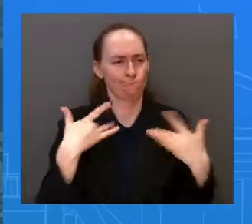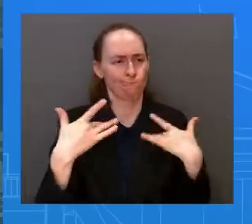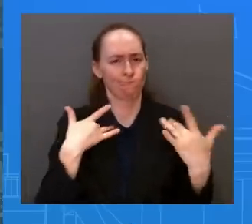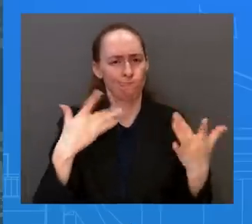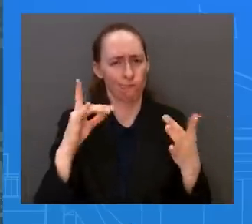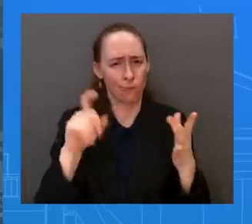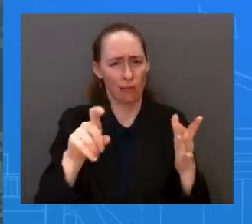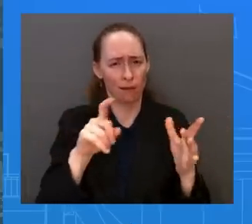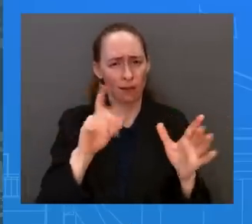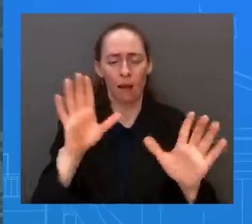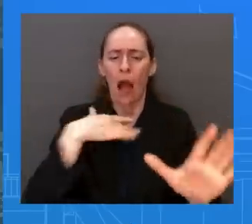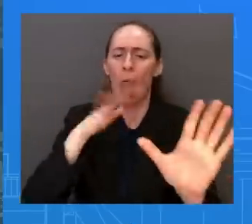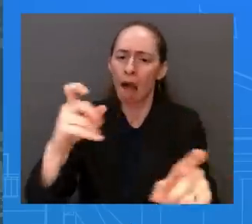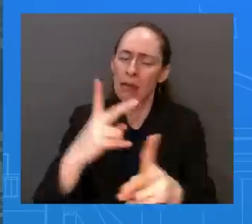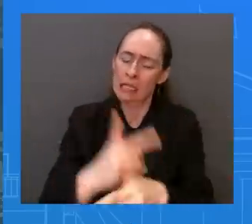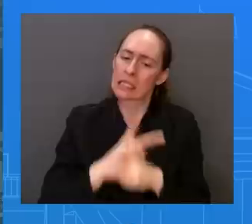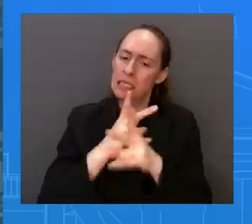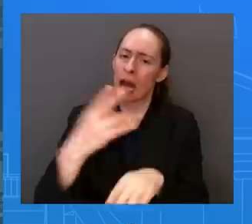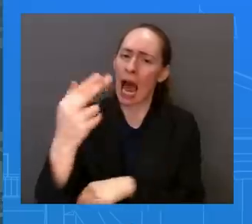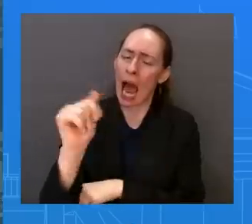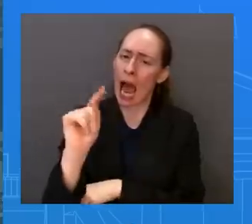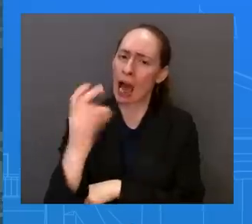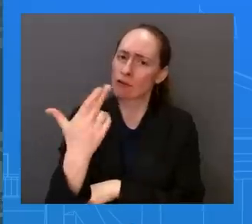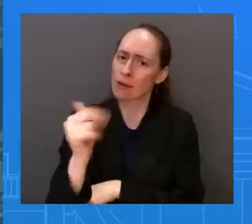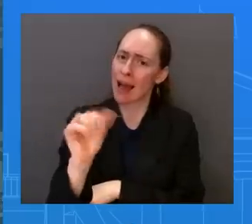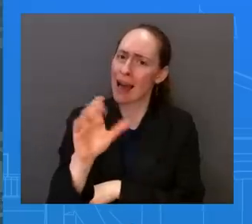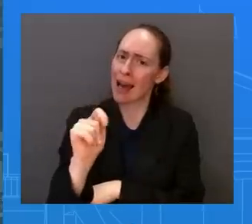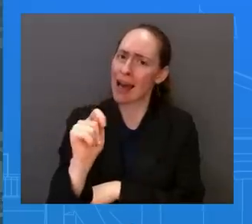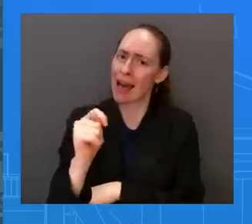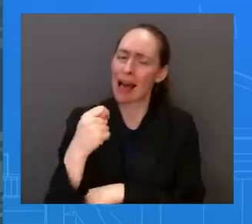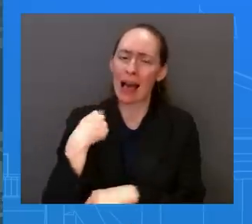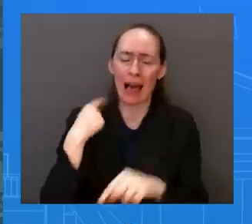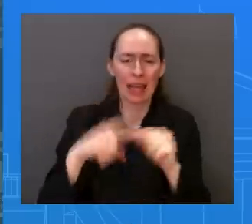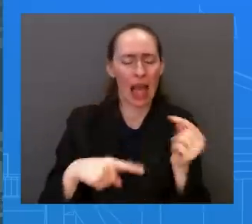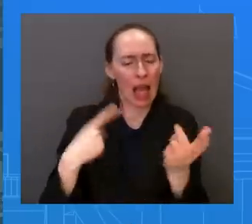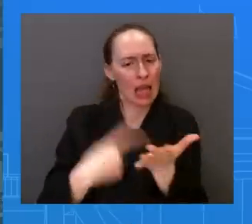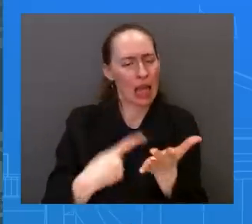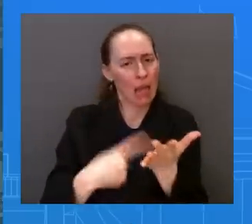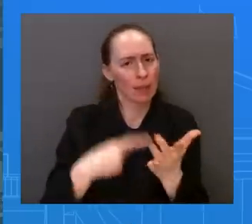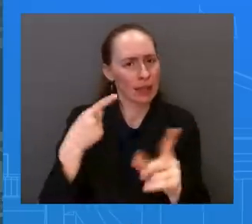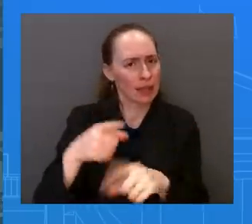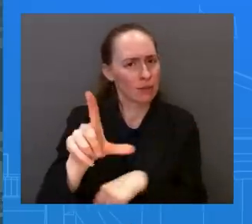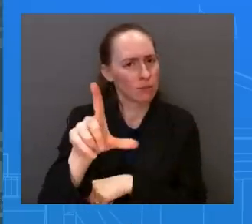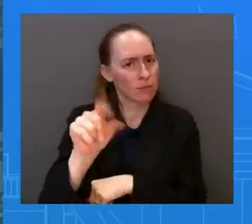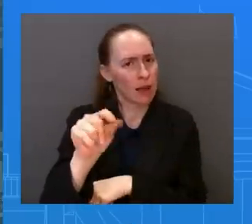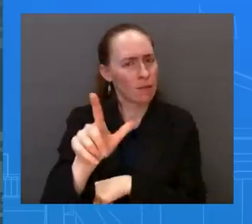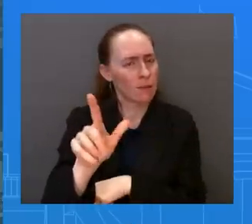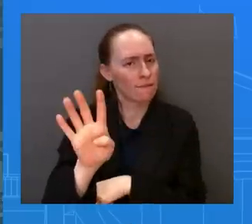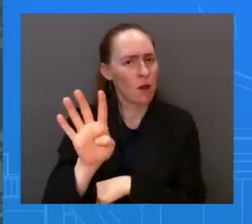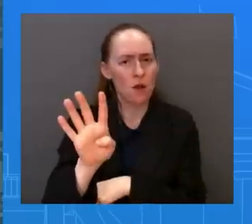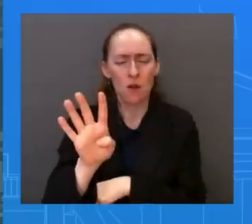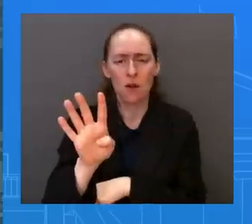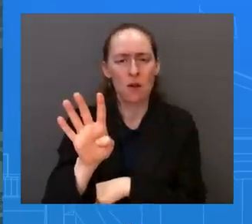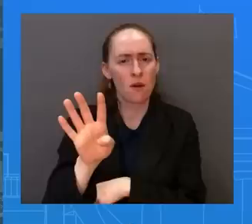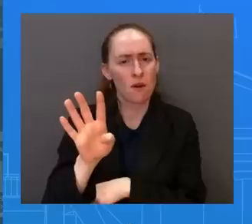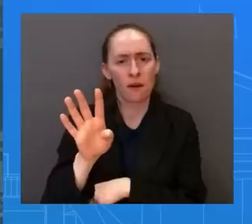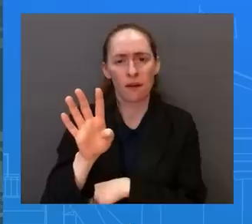specifics of what 2024 is going to look like or any underlying components of that. The president has been very clear. He intends to